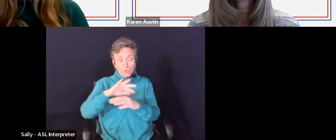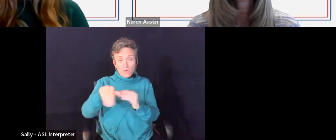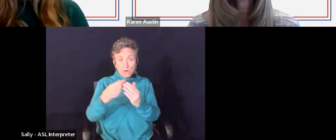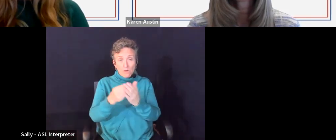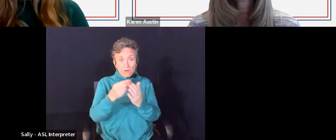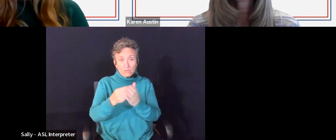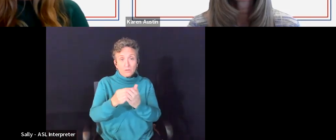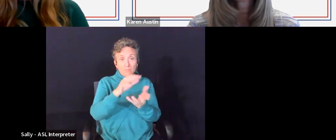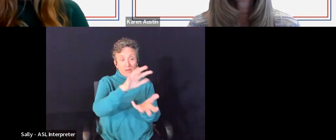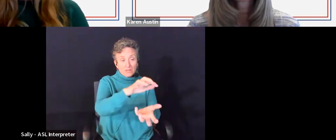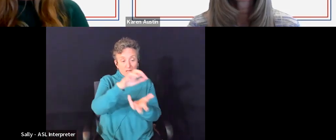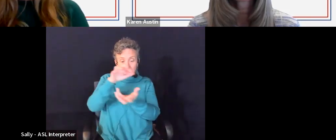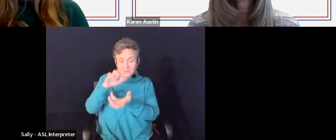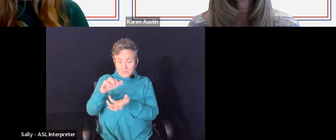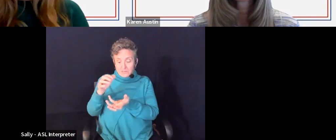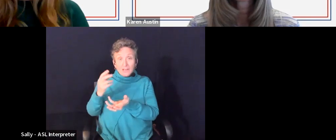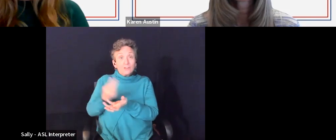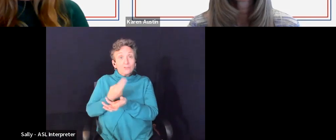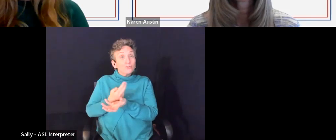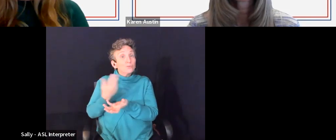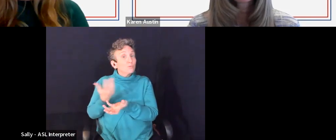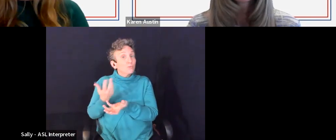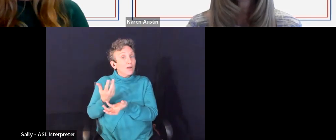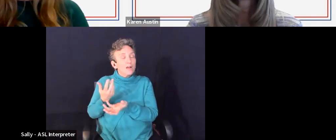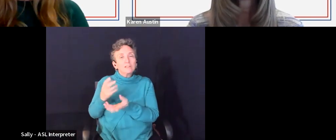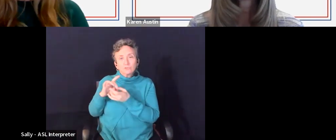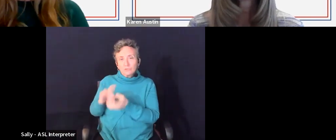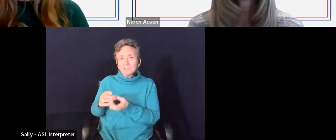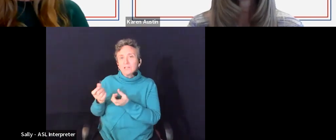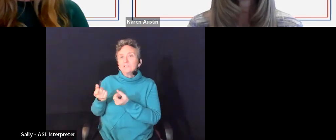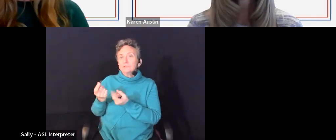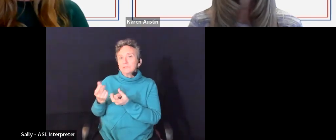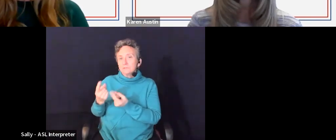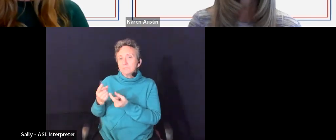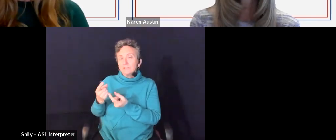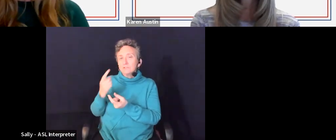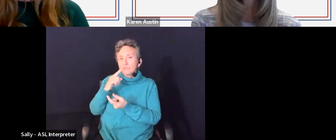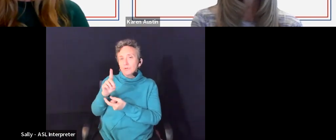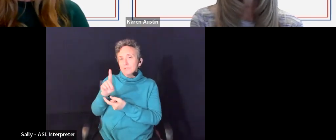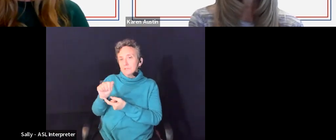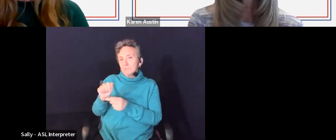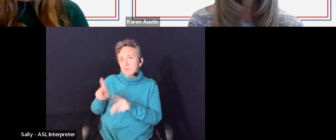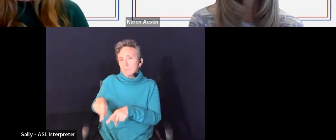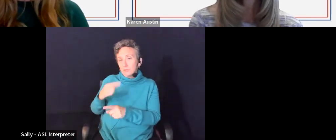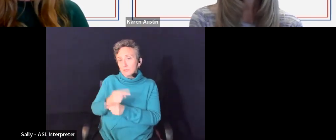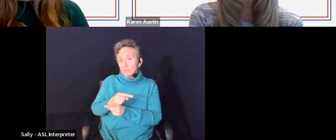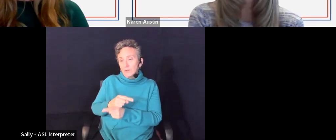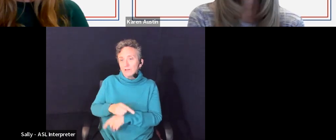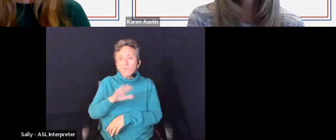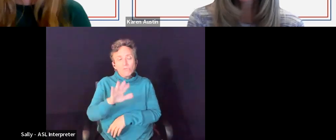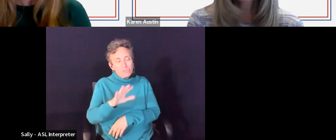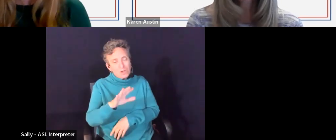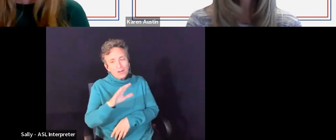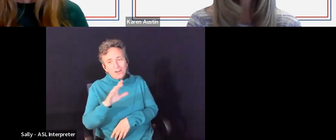on a disability related expense. Is that correct? Well, that was kind of, we did it backwards.